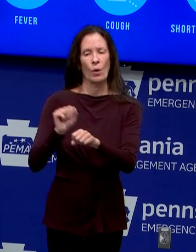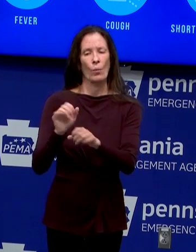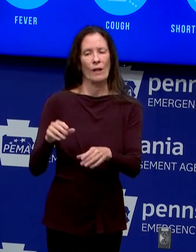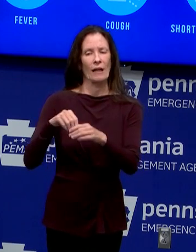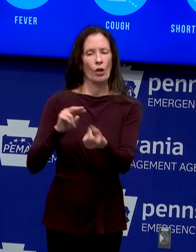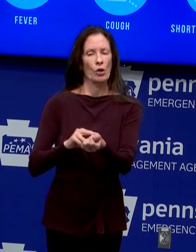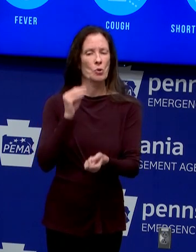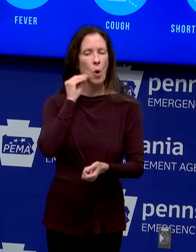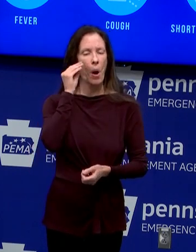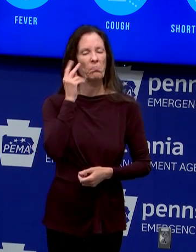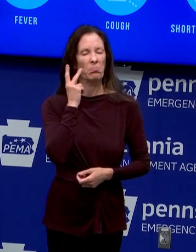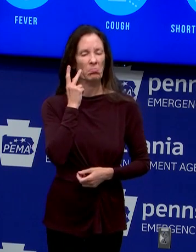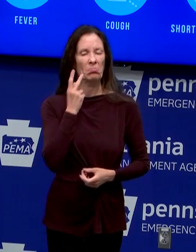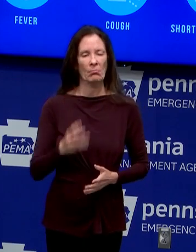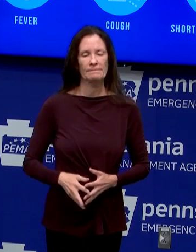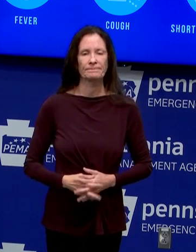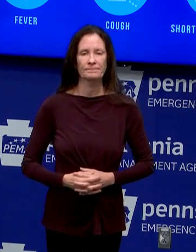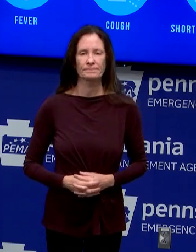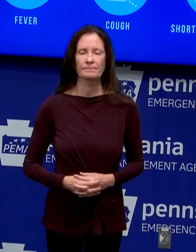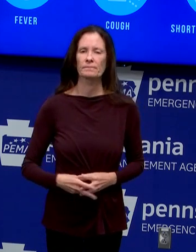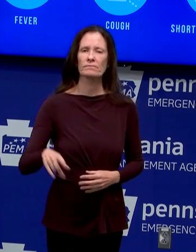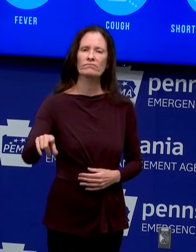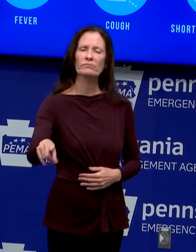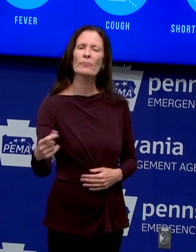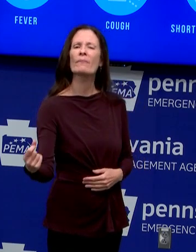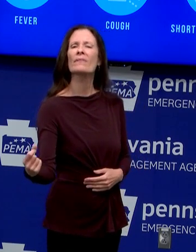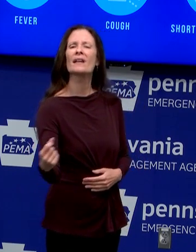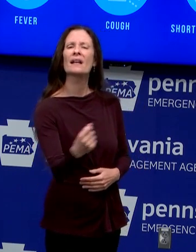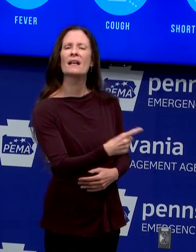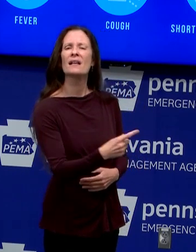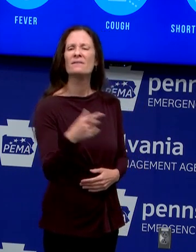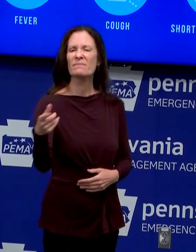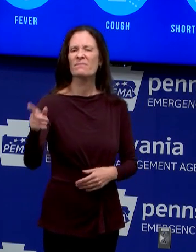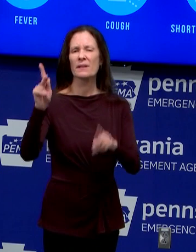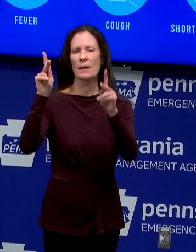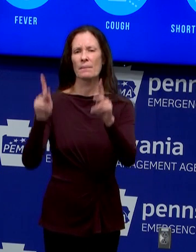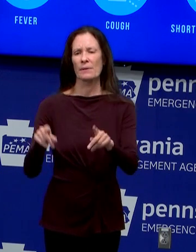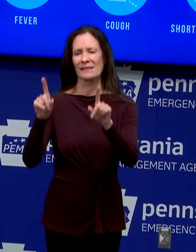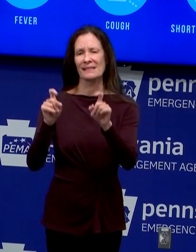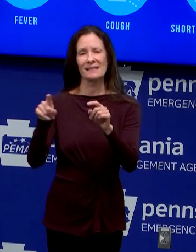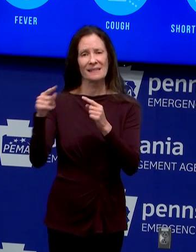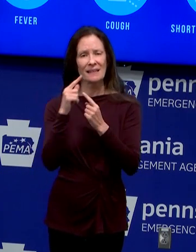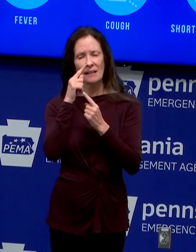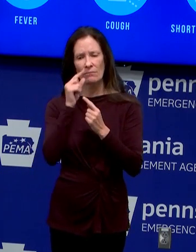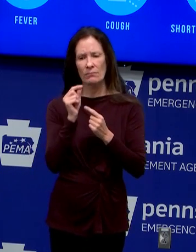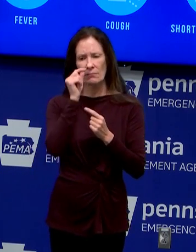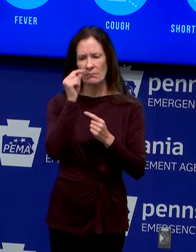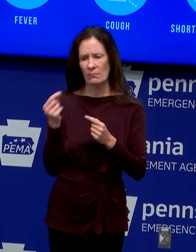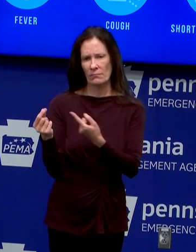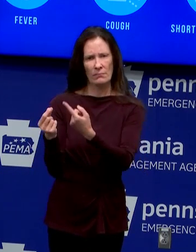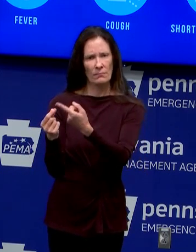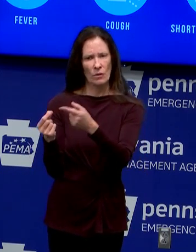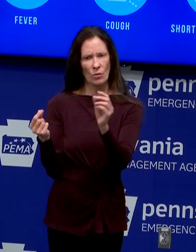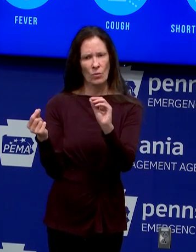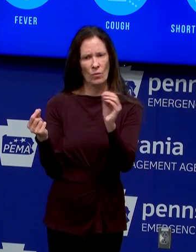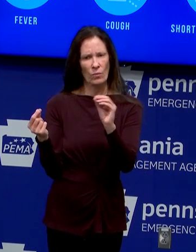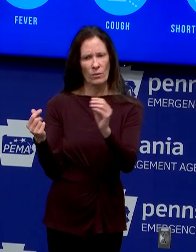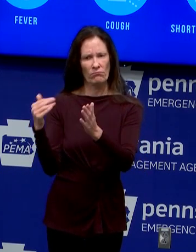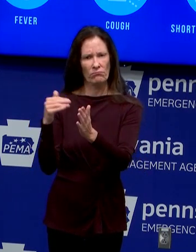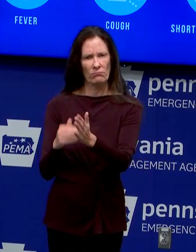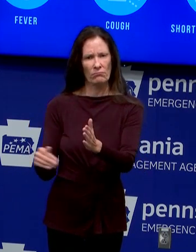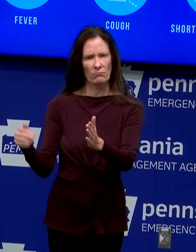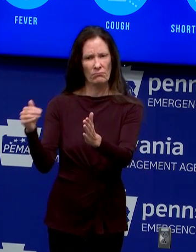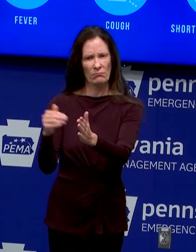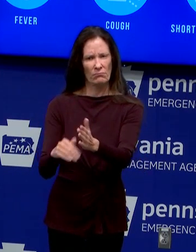a reader with a question about negative tests. If a person receives several negative tests because they are given a test